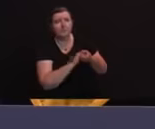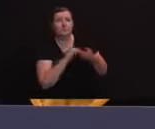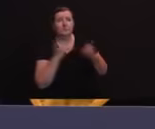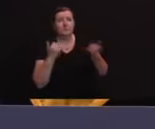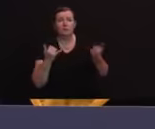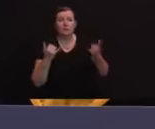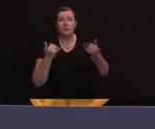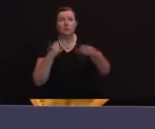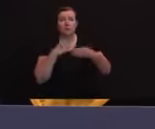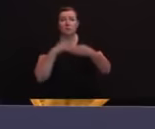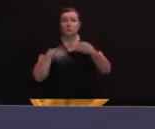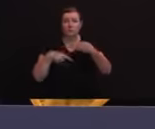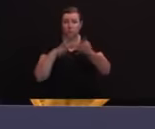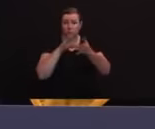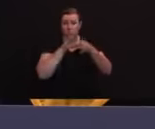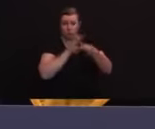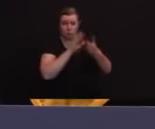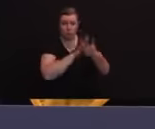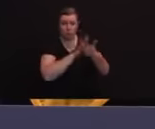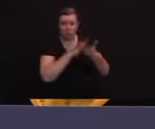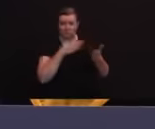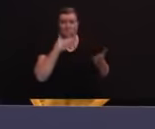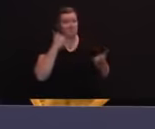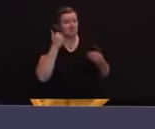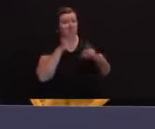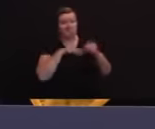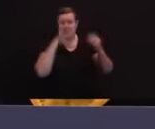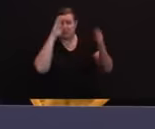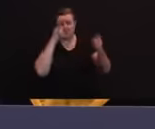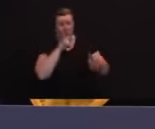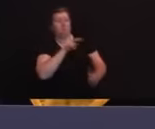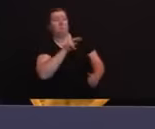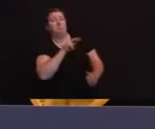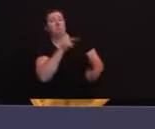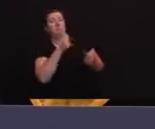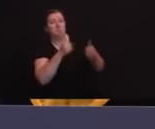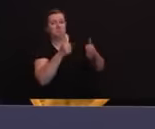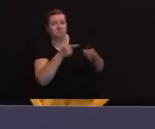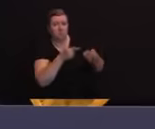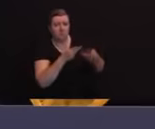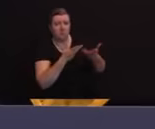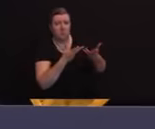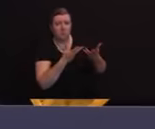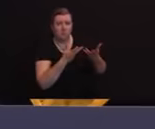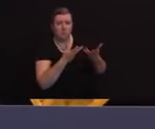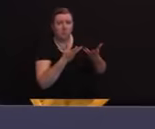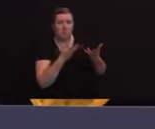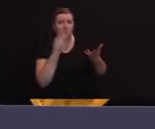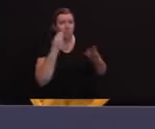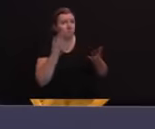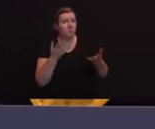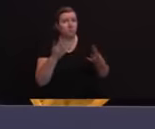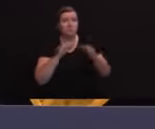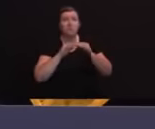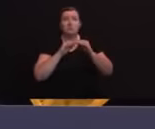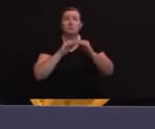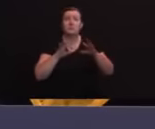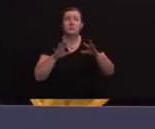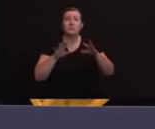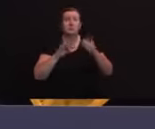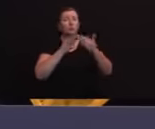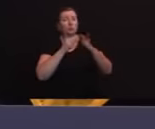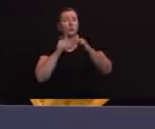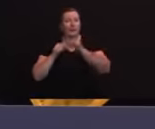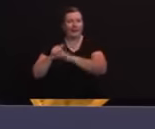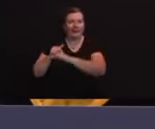so far, which is true. It's another thing to say that transmission is a lot more in the communities than it is inside the four walls of